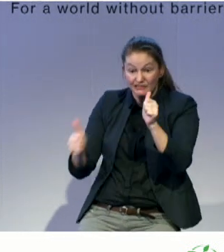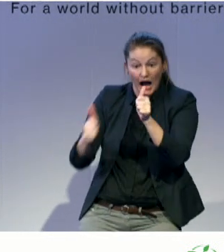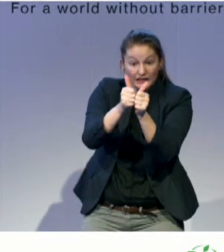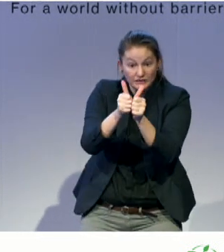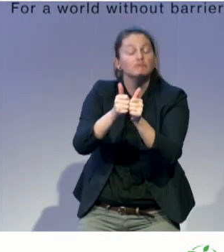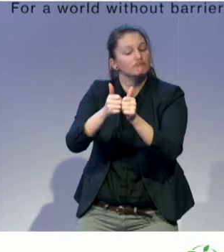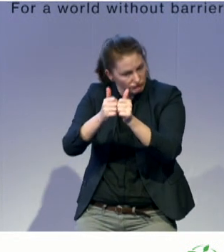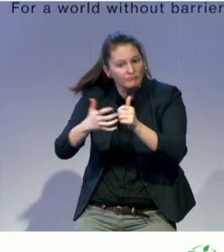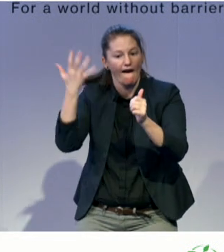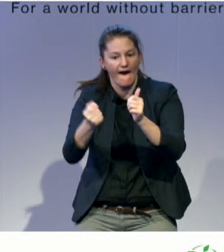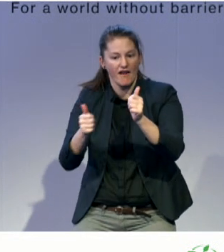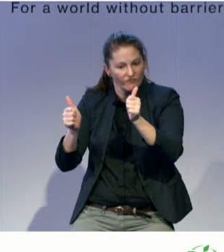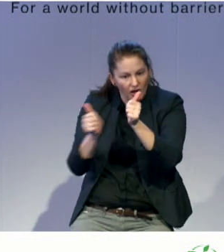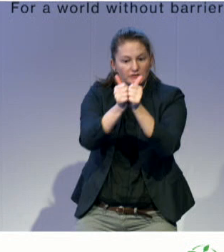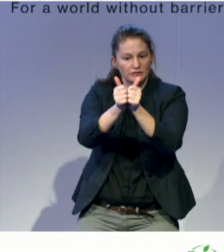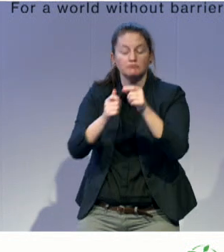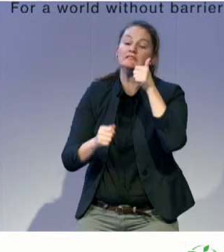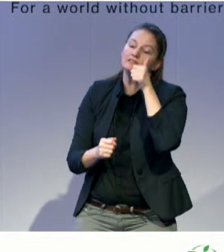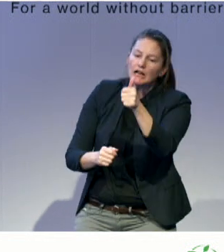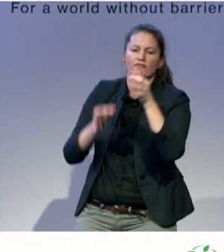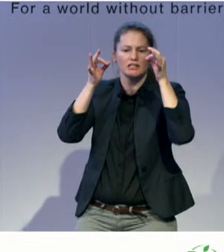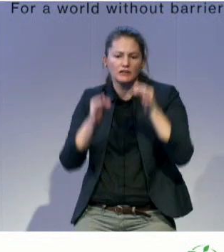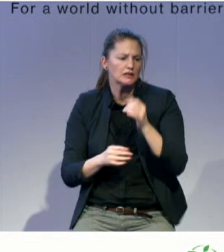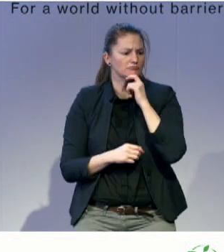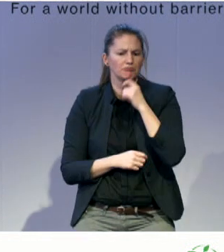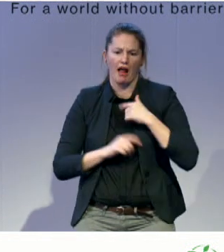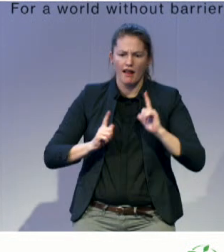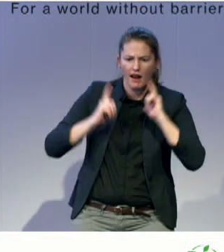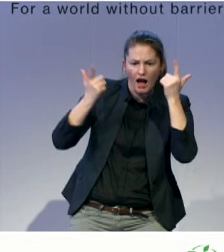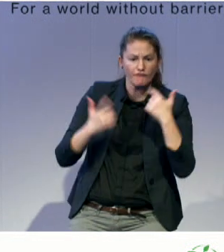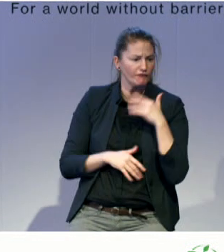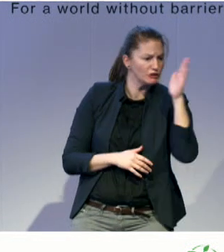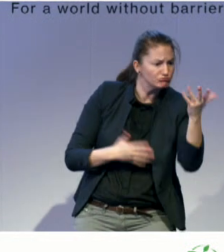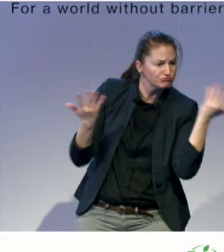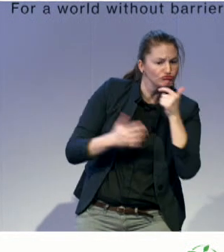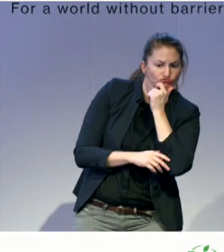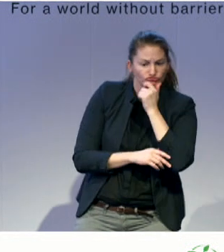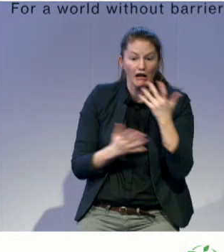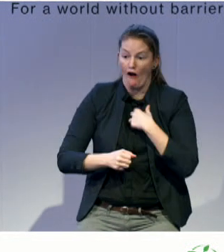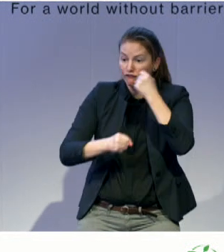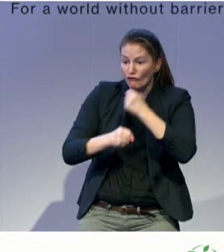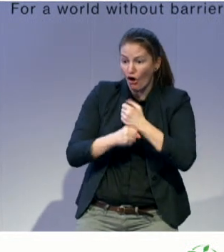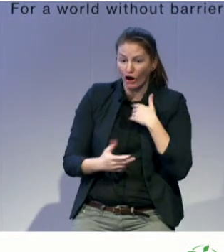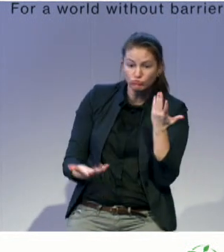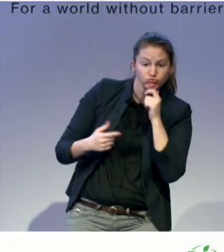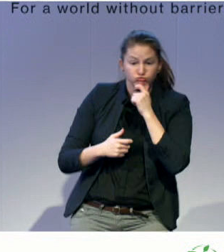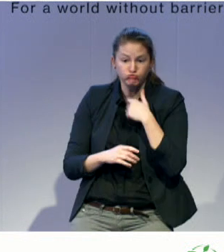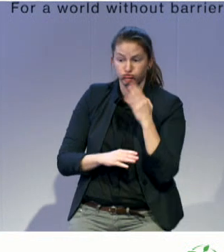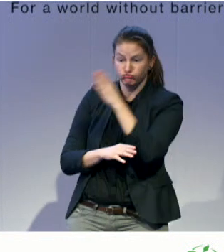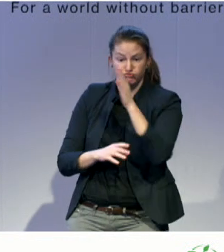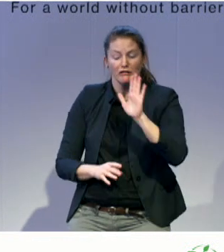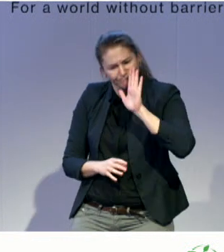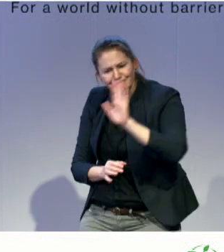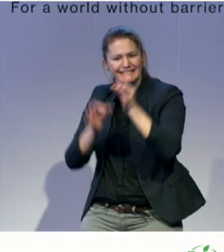choice, self-determination, and gainful employment. Again, we have made slow progress in personal